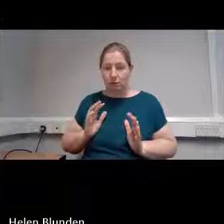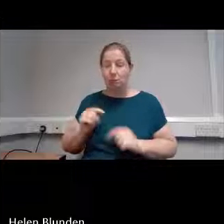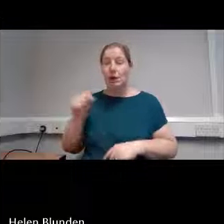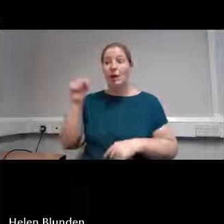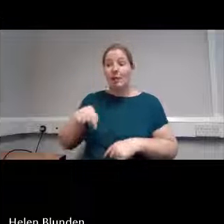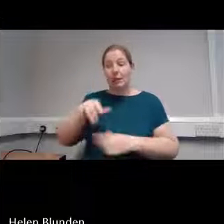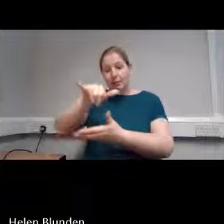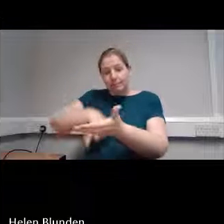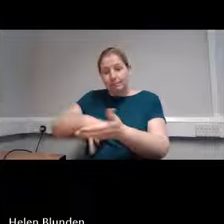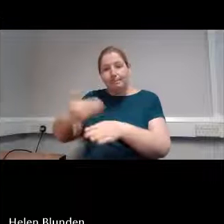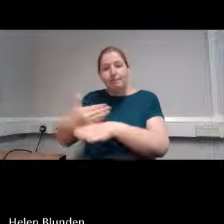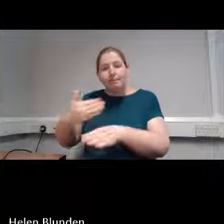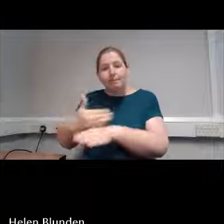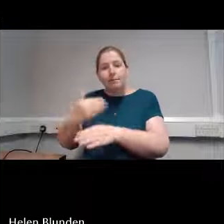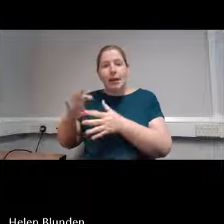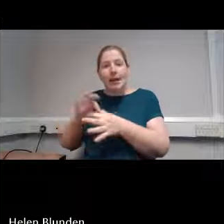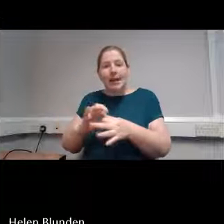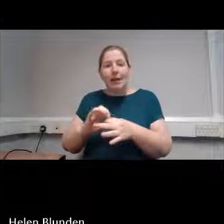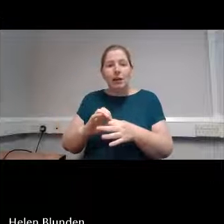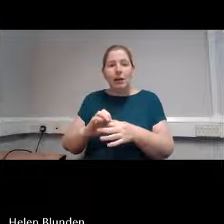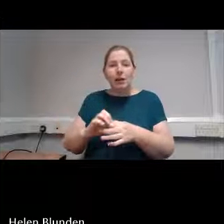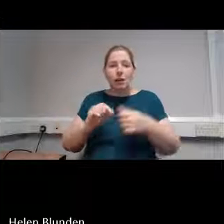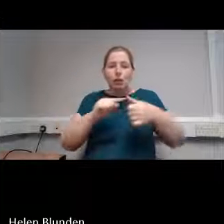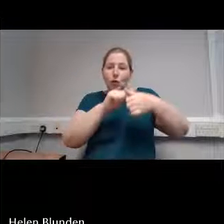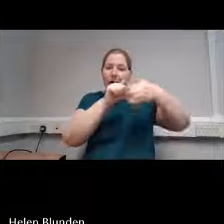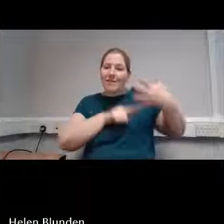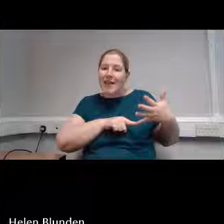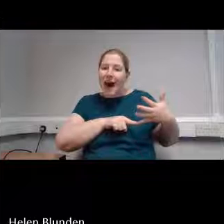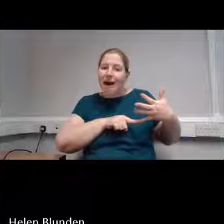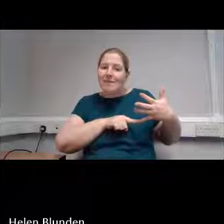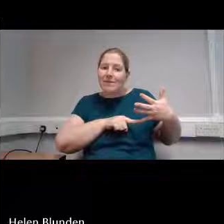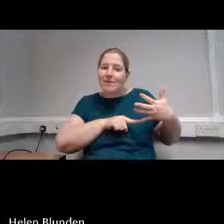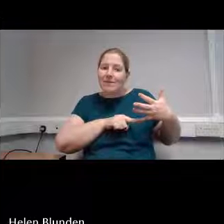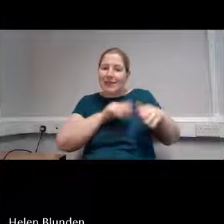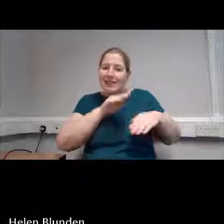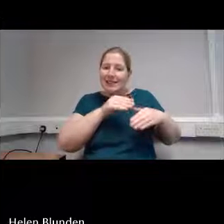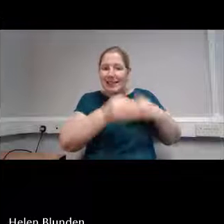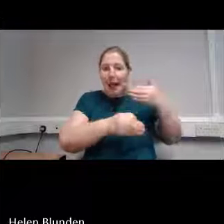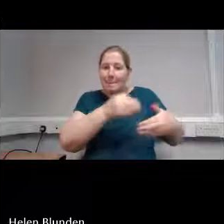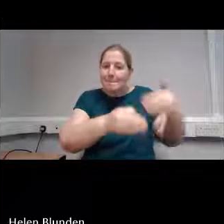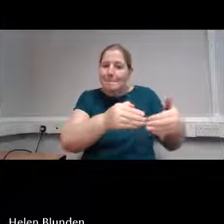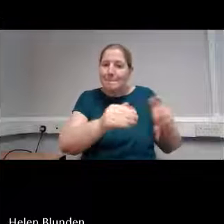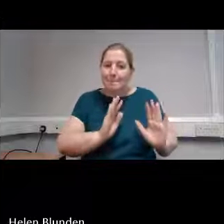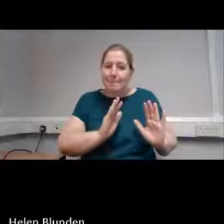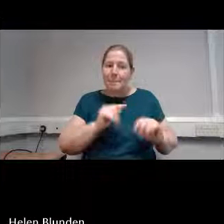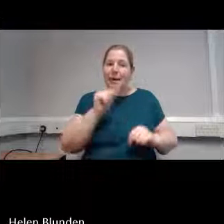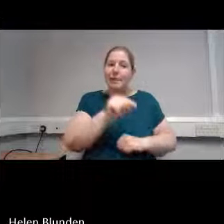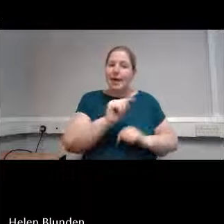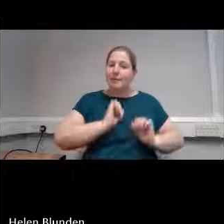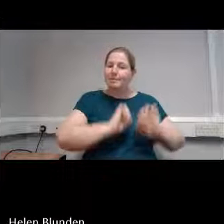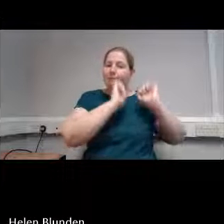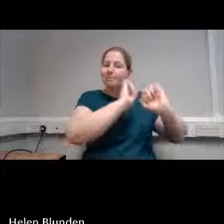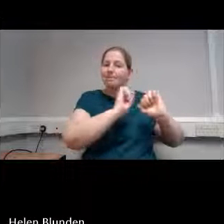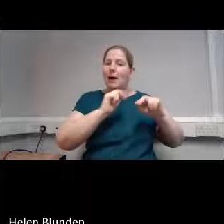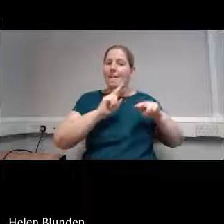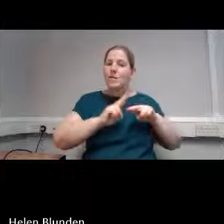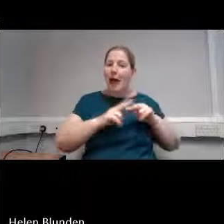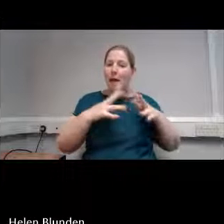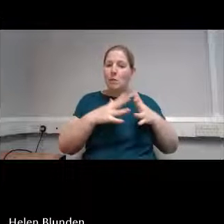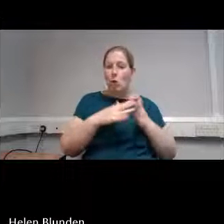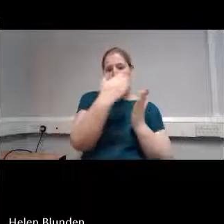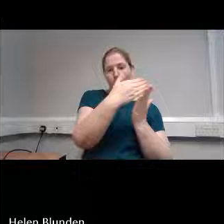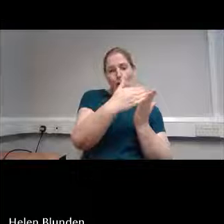in with the 5 steps that I've popped on this slide there on the left, which is a framework for optimising personalised